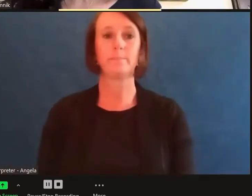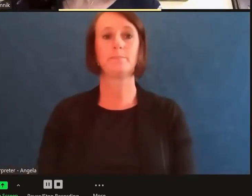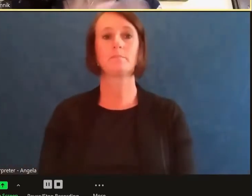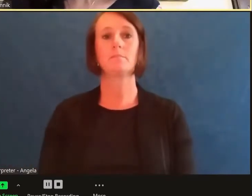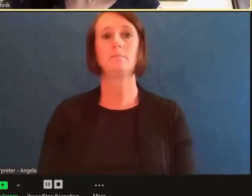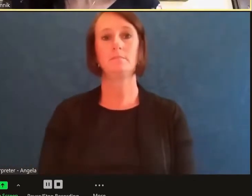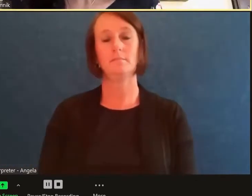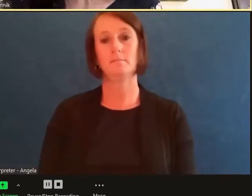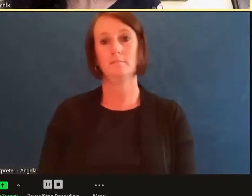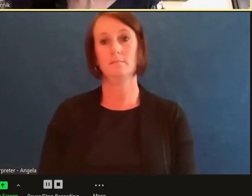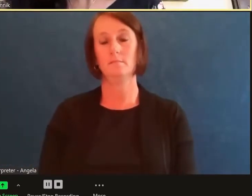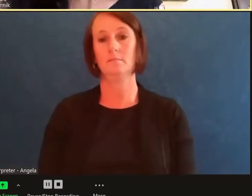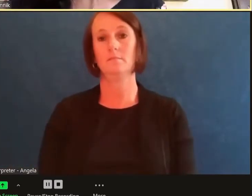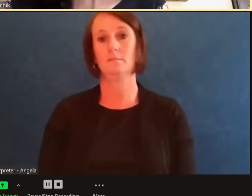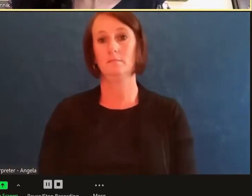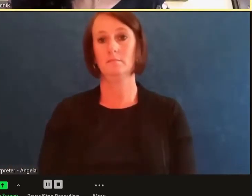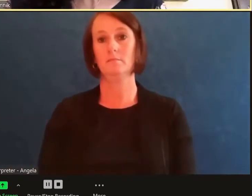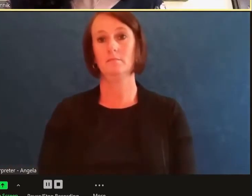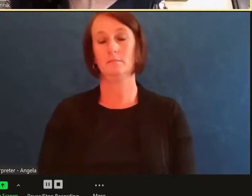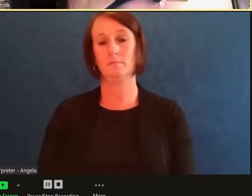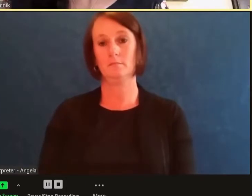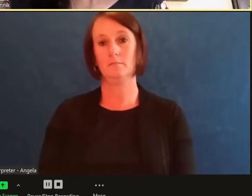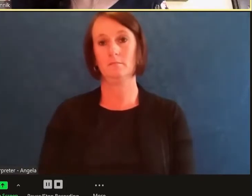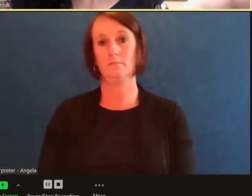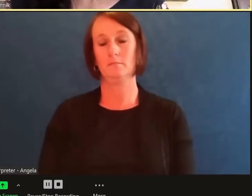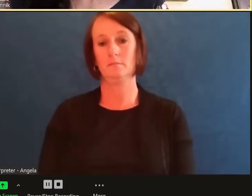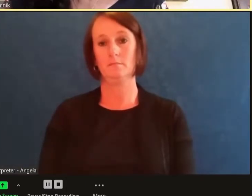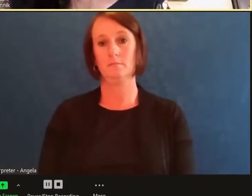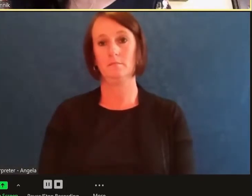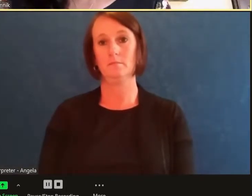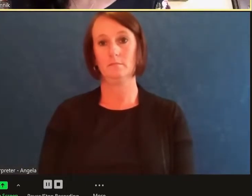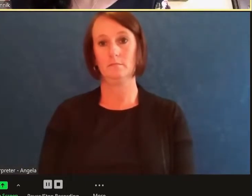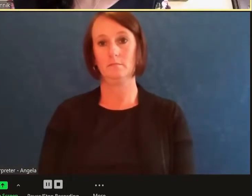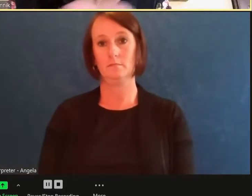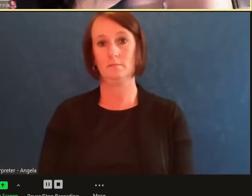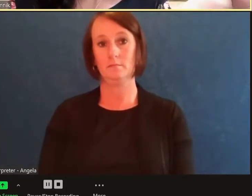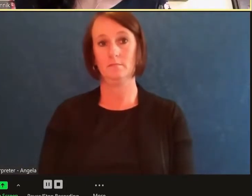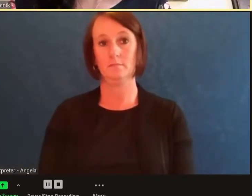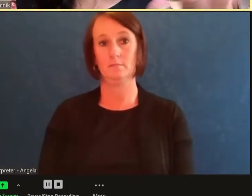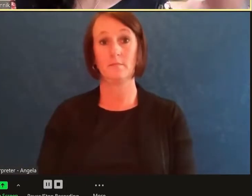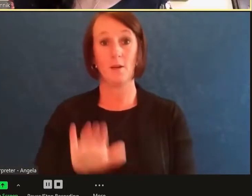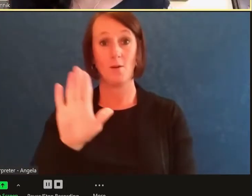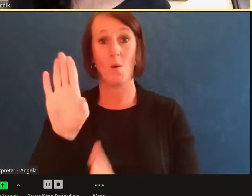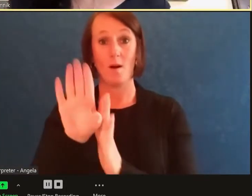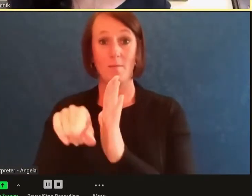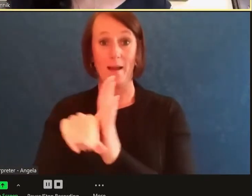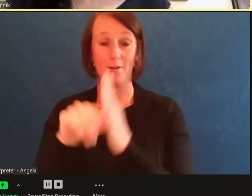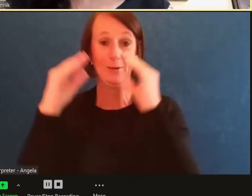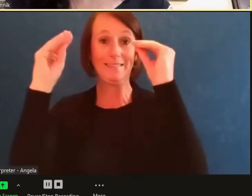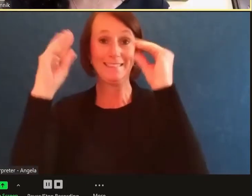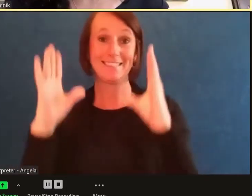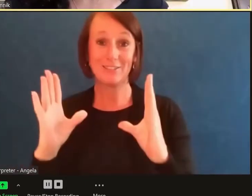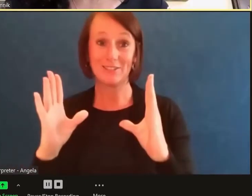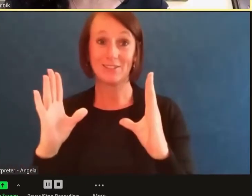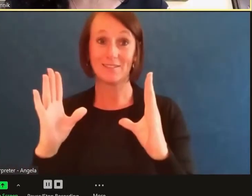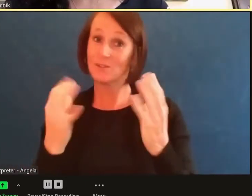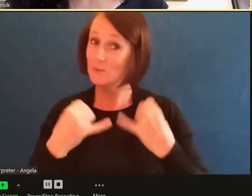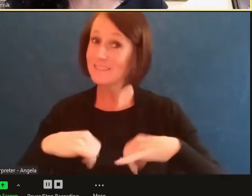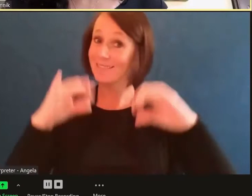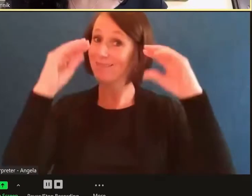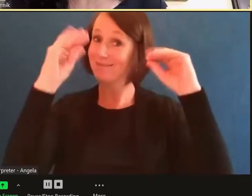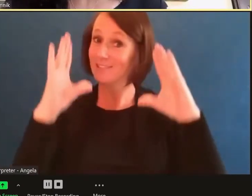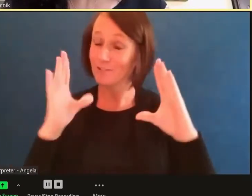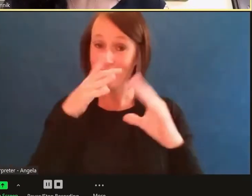Well, and Eric, I don't know if everyone knows this, but you are a teacher. You're no longer in the classroom, but